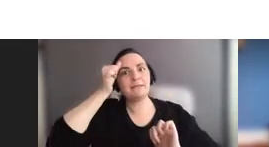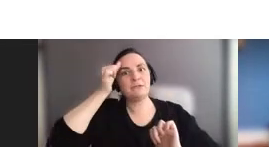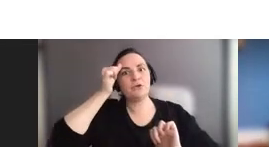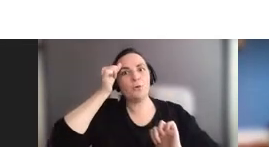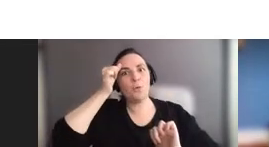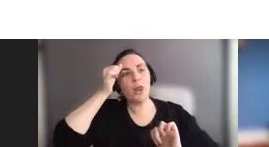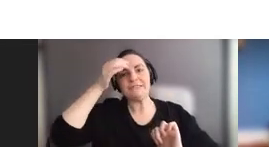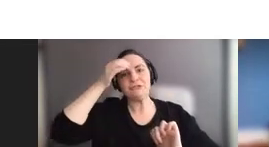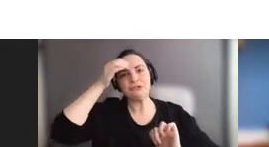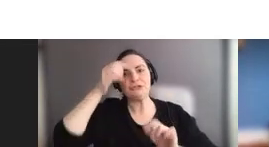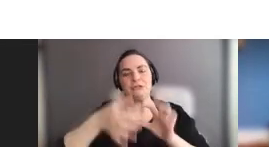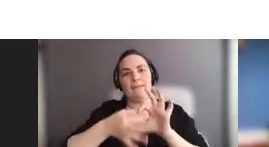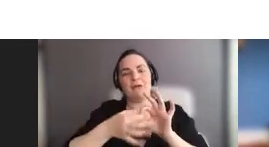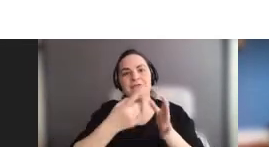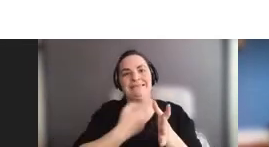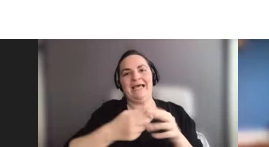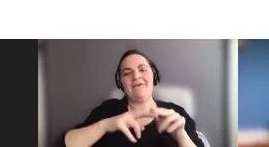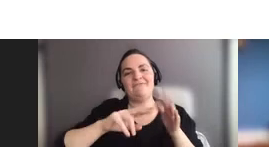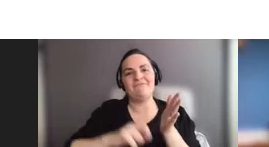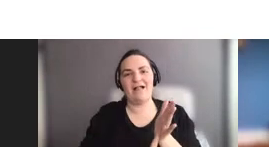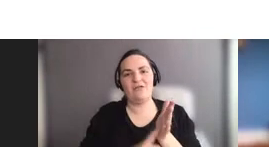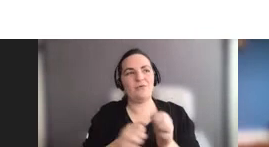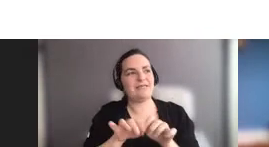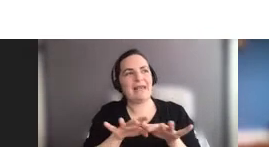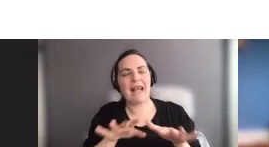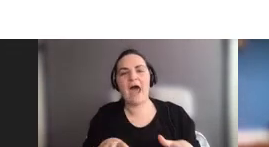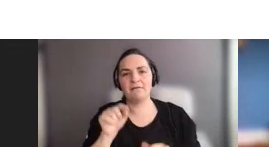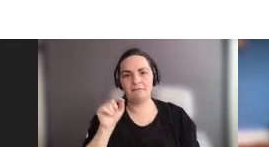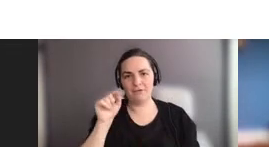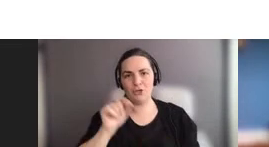of what assessment in the classroom might look like.